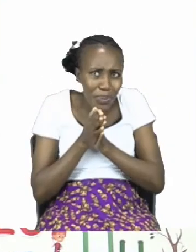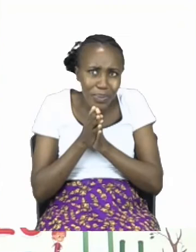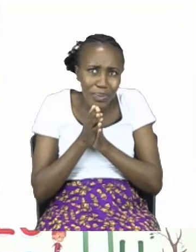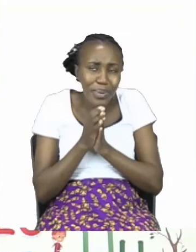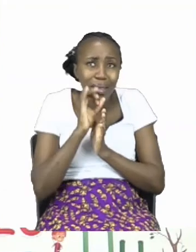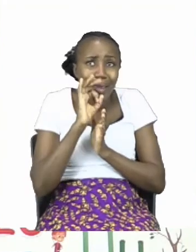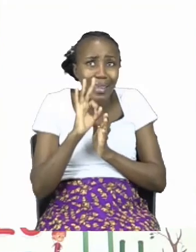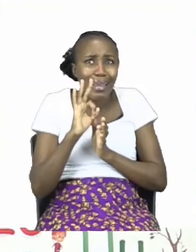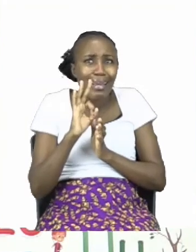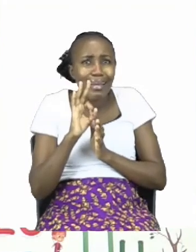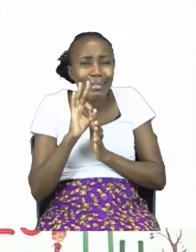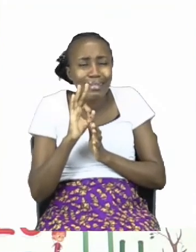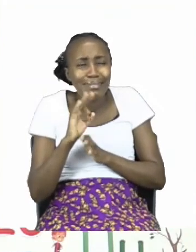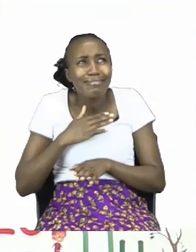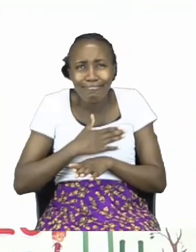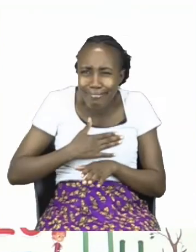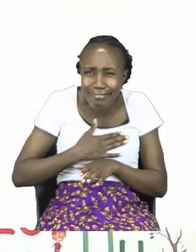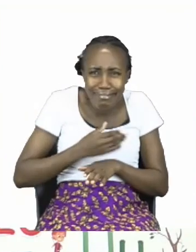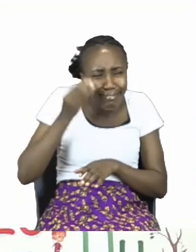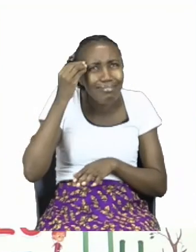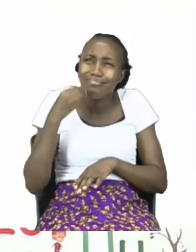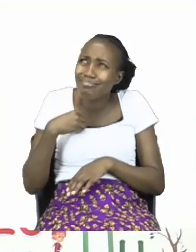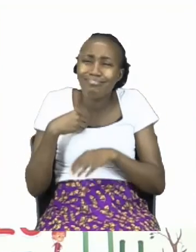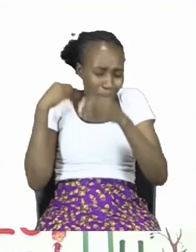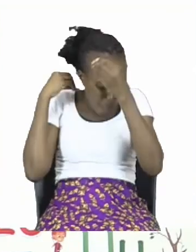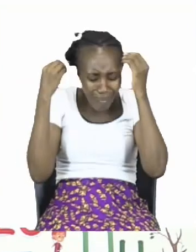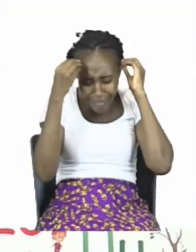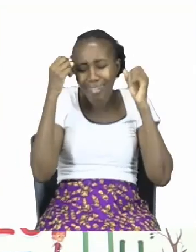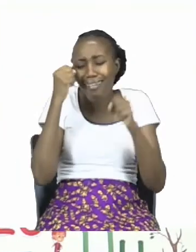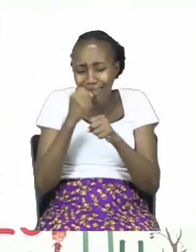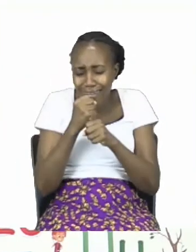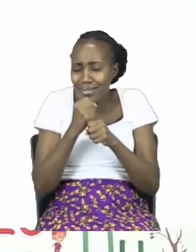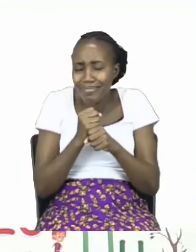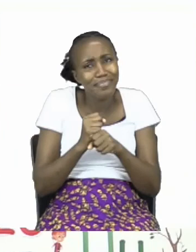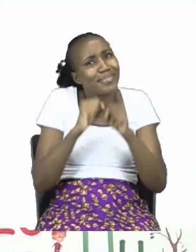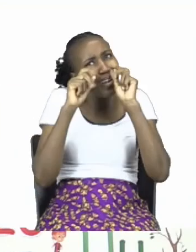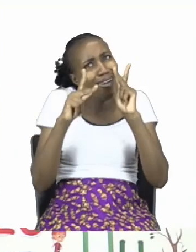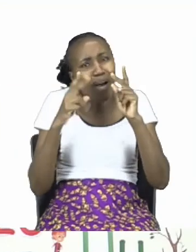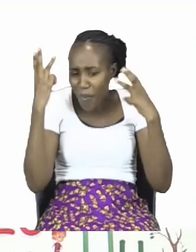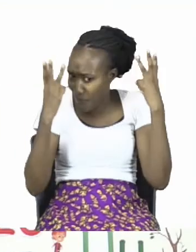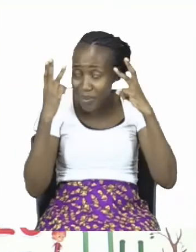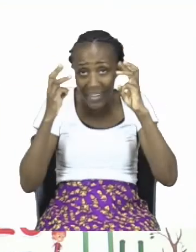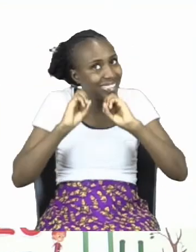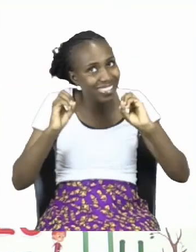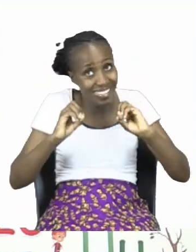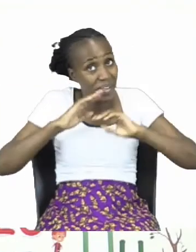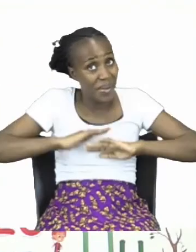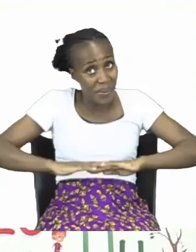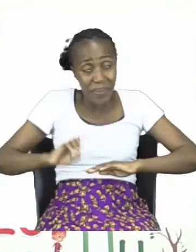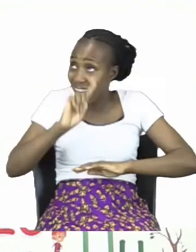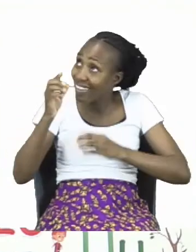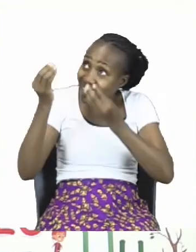are feeling lost or you don't know what to do or it's really hard, that's okay. You can ask an adult for